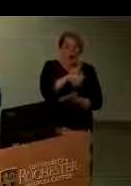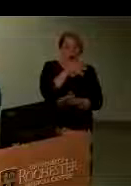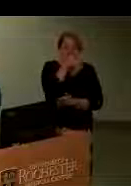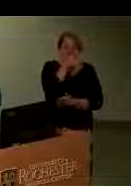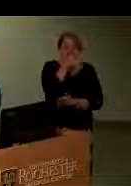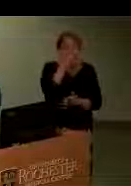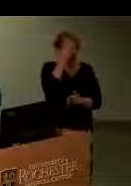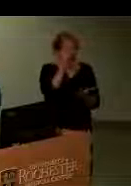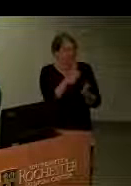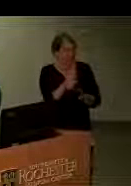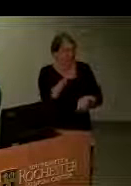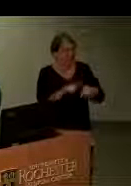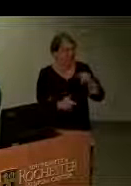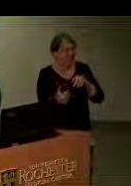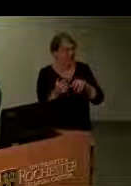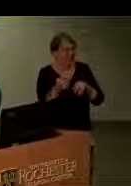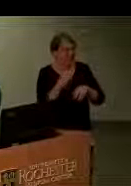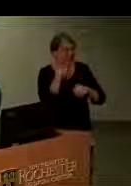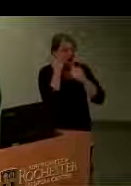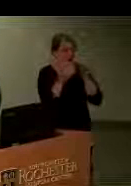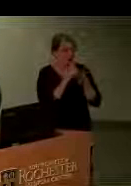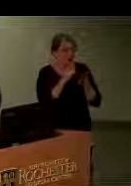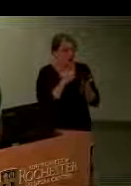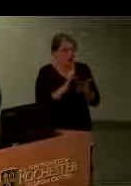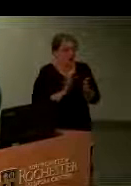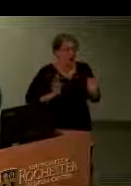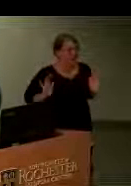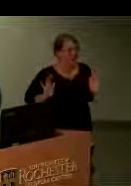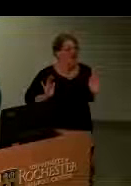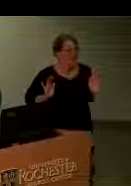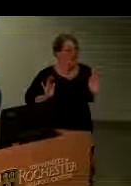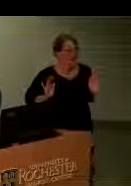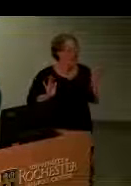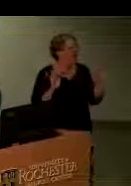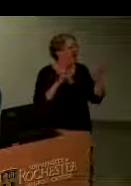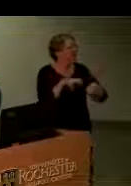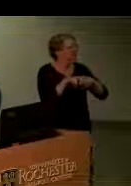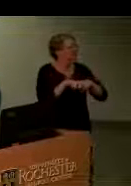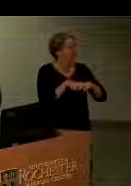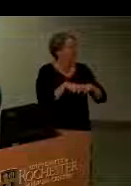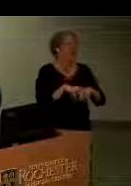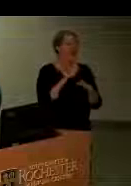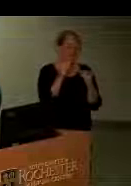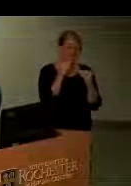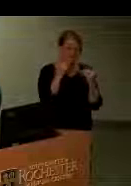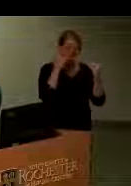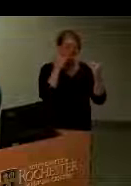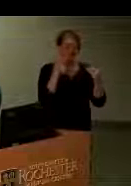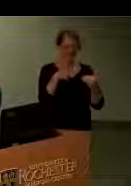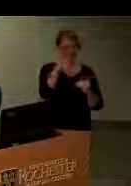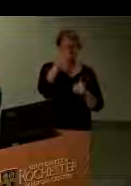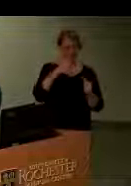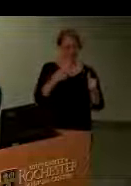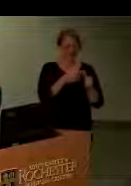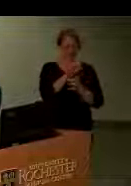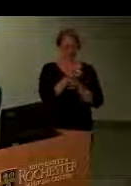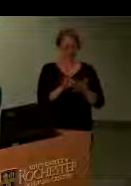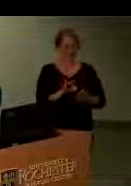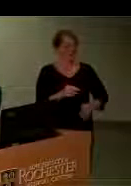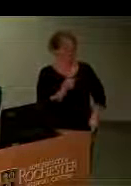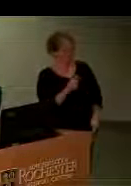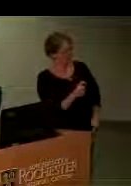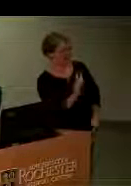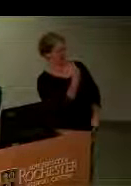I know he's dead, so he can't deny that he said it. And I sat there and I just smiled and I said, I think it's my first choice. He